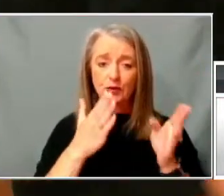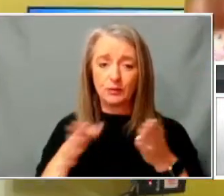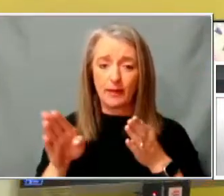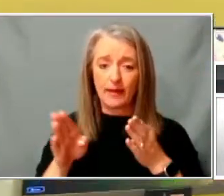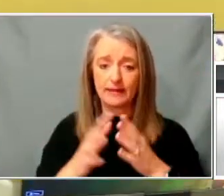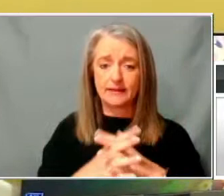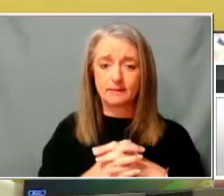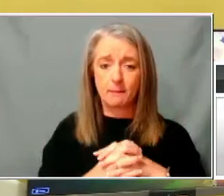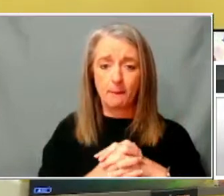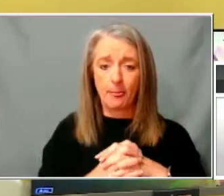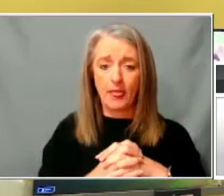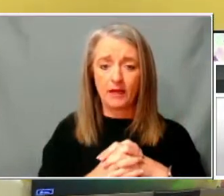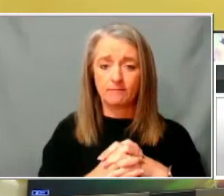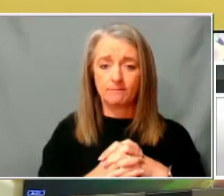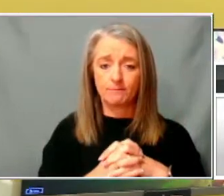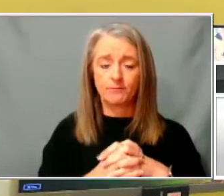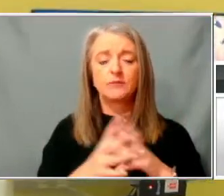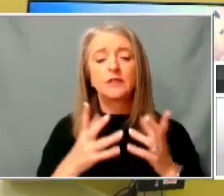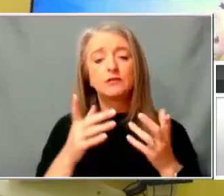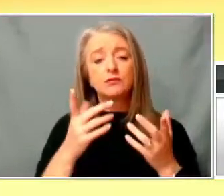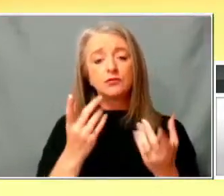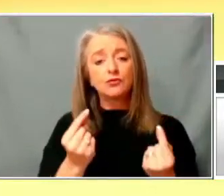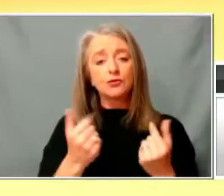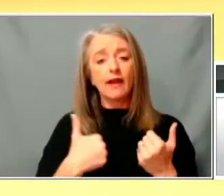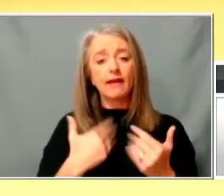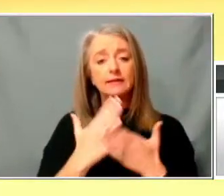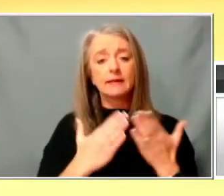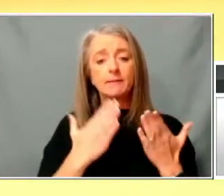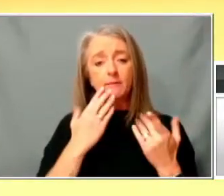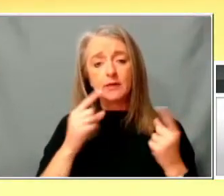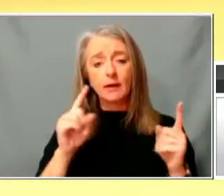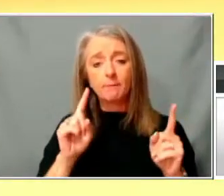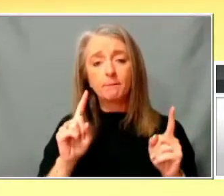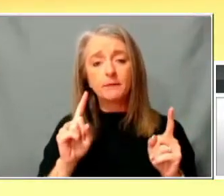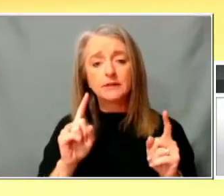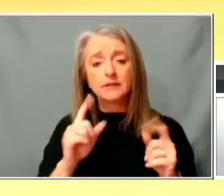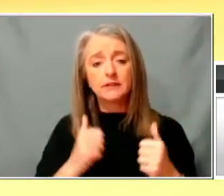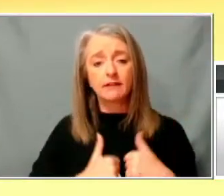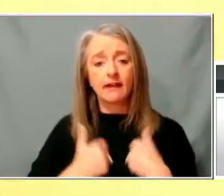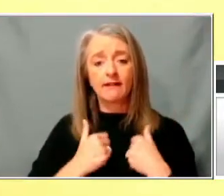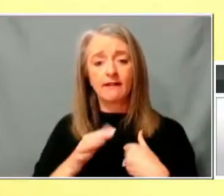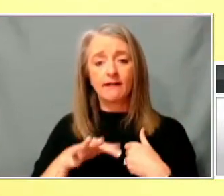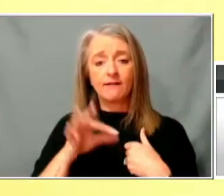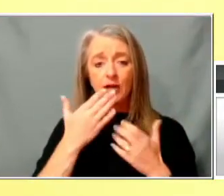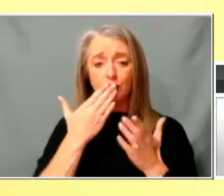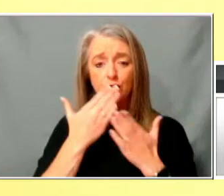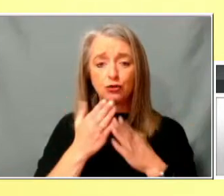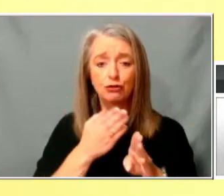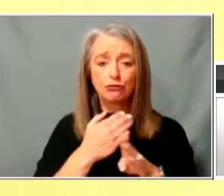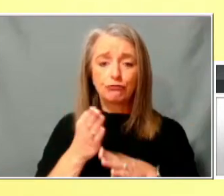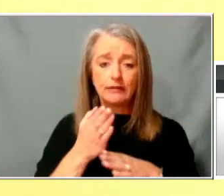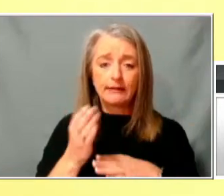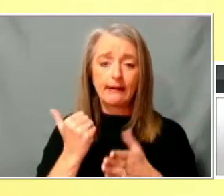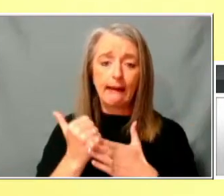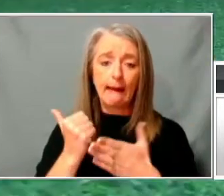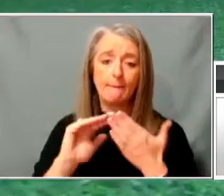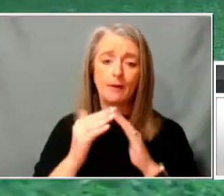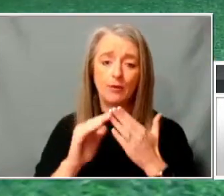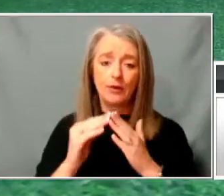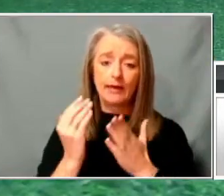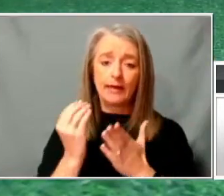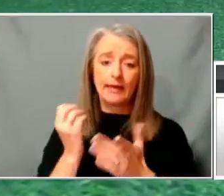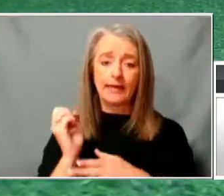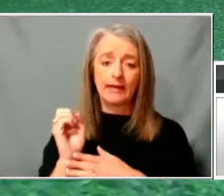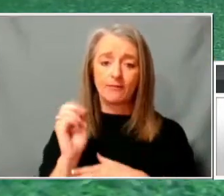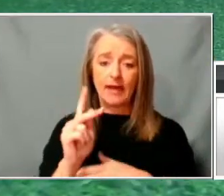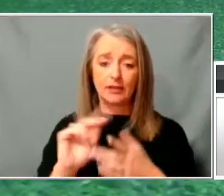I do got some stuff I want to accomplish later on in life. I do want to just find myself inside a good career. I just want to help with the community, really give back to the community,